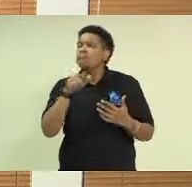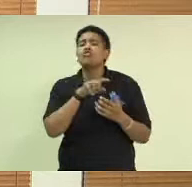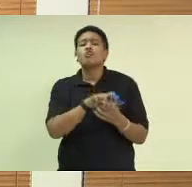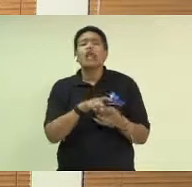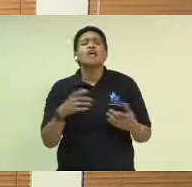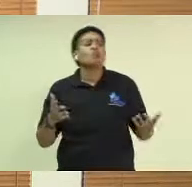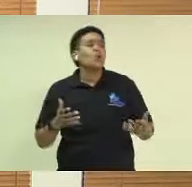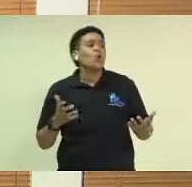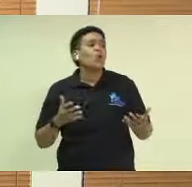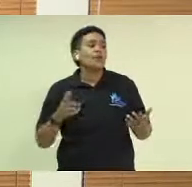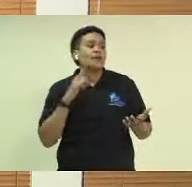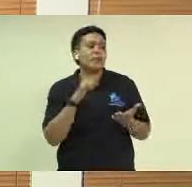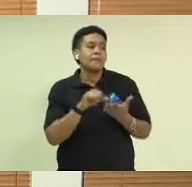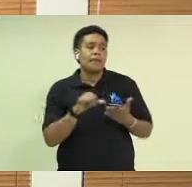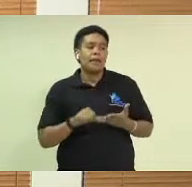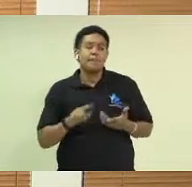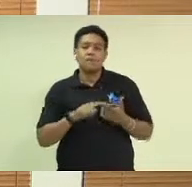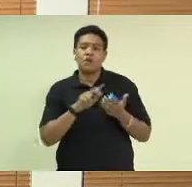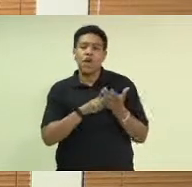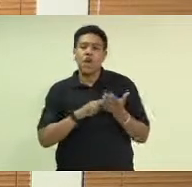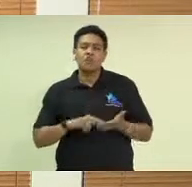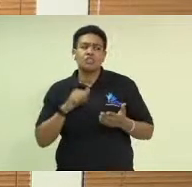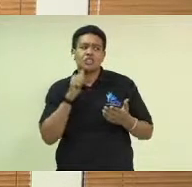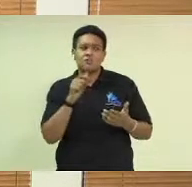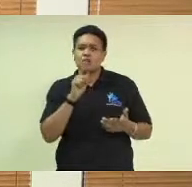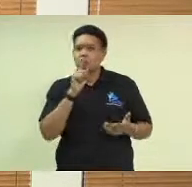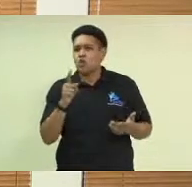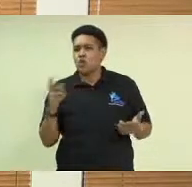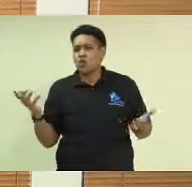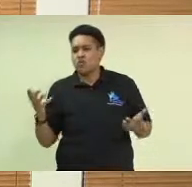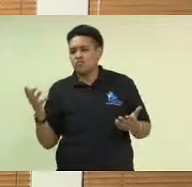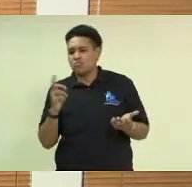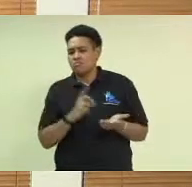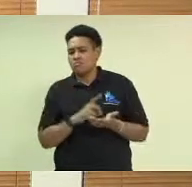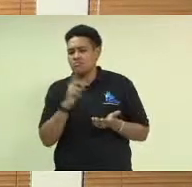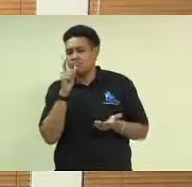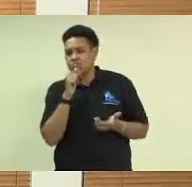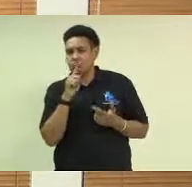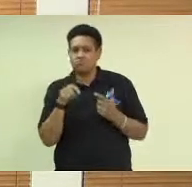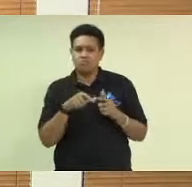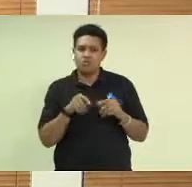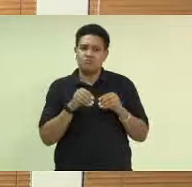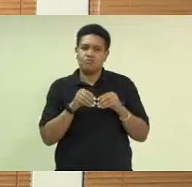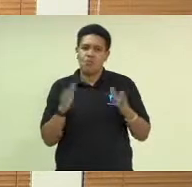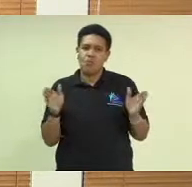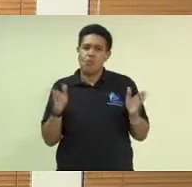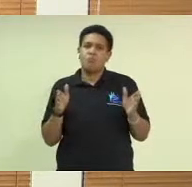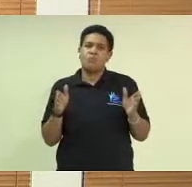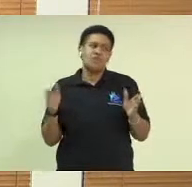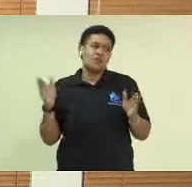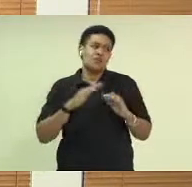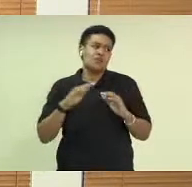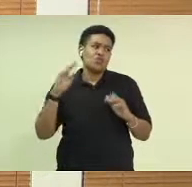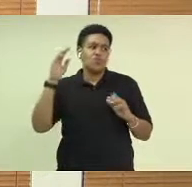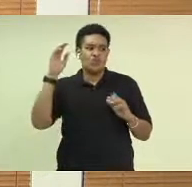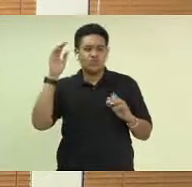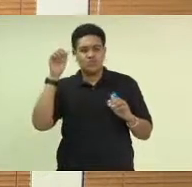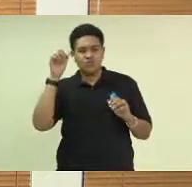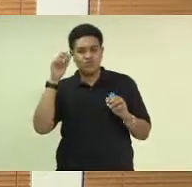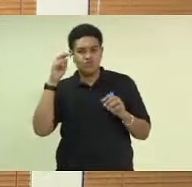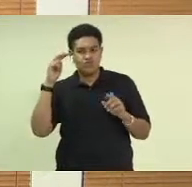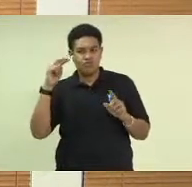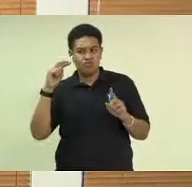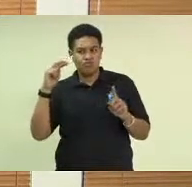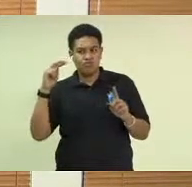to payments and contracts and so on. I'm not sure. I don't recall that kind of description